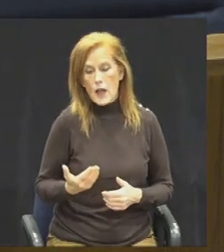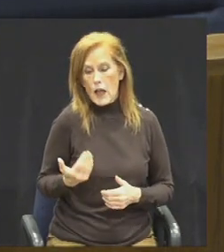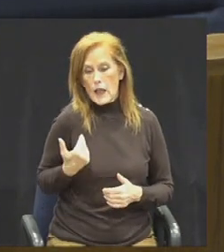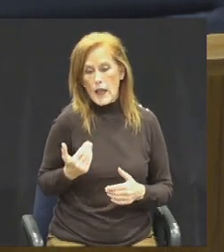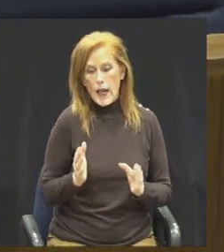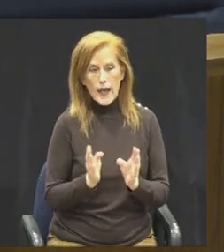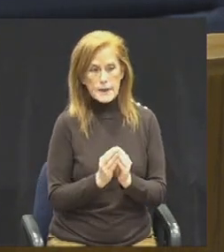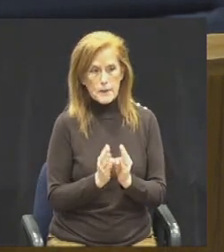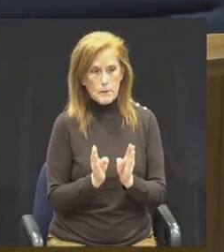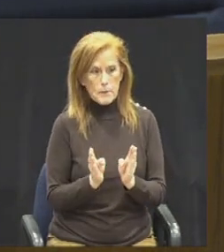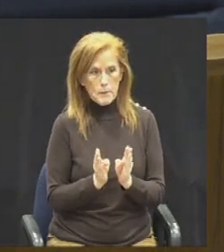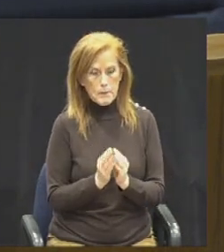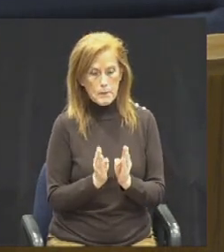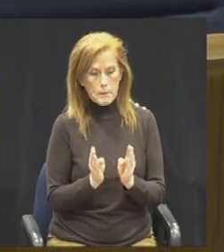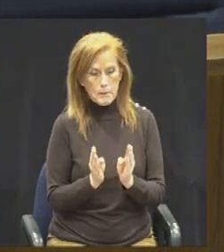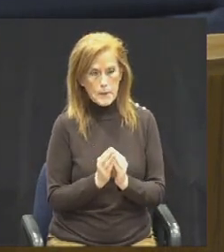meeting